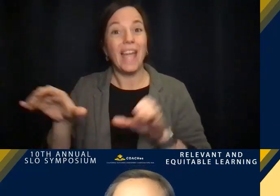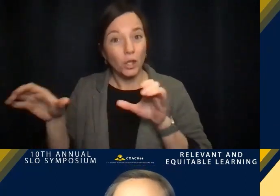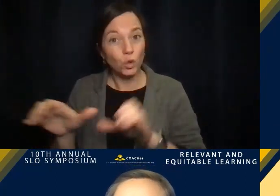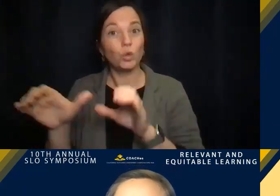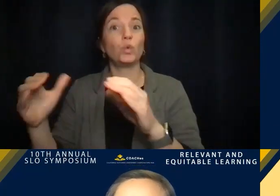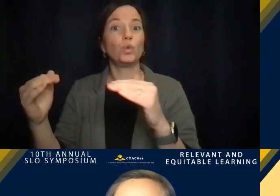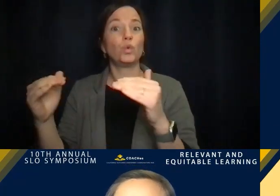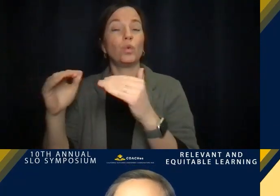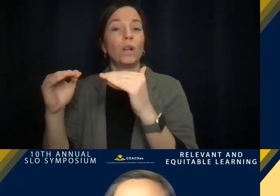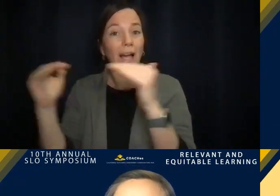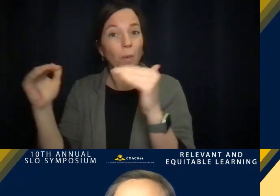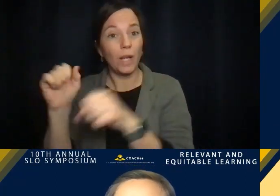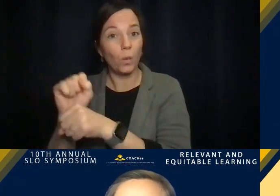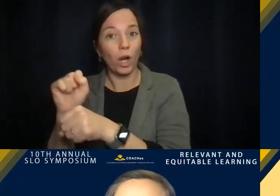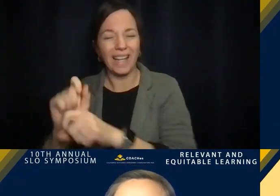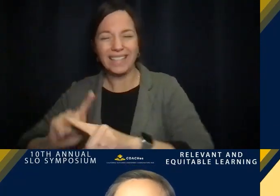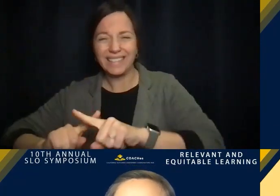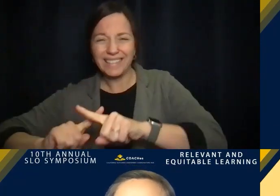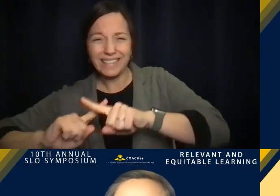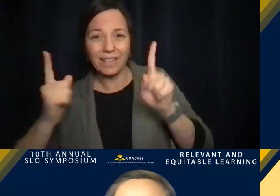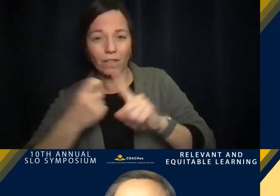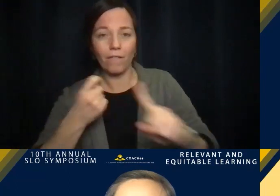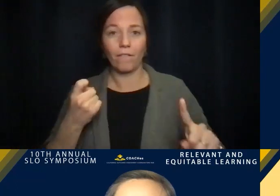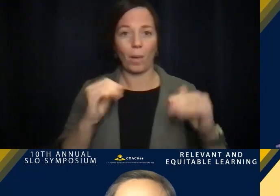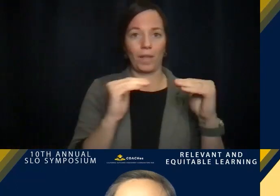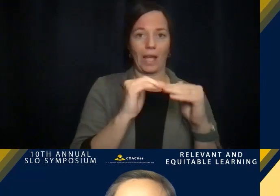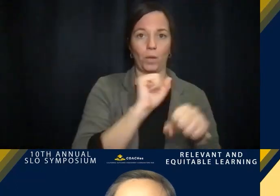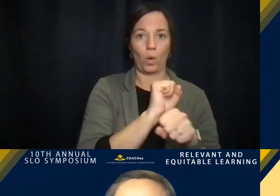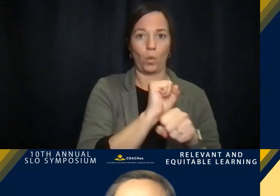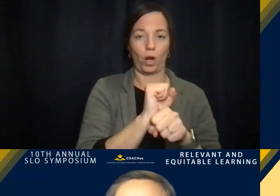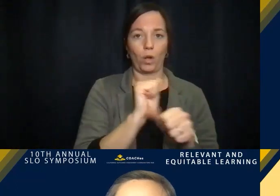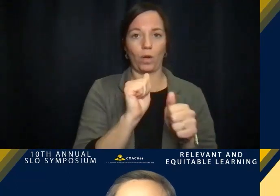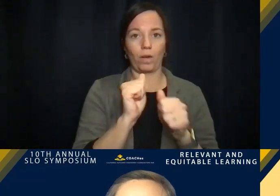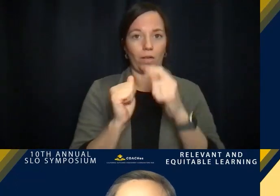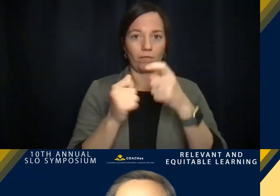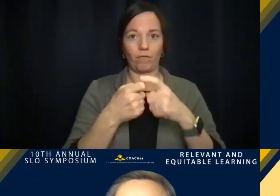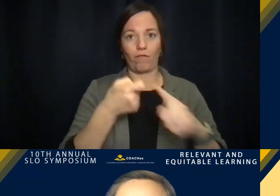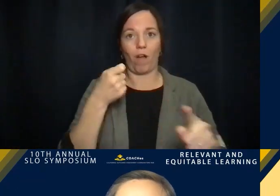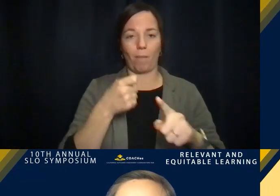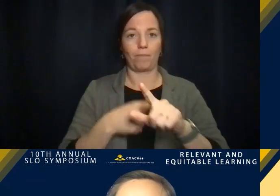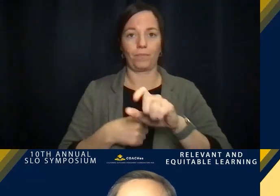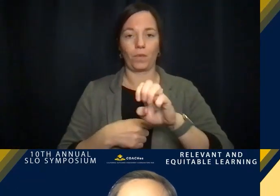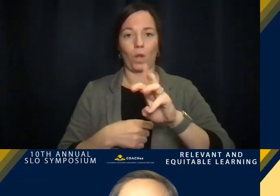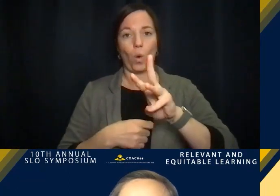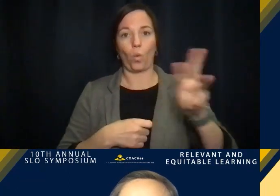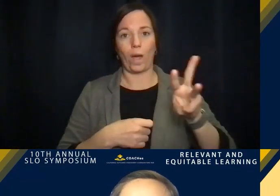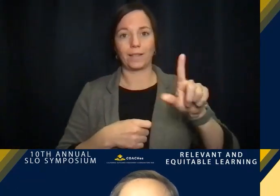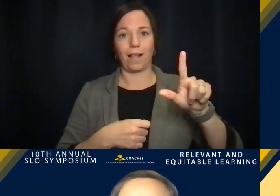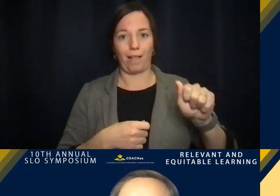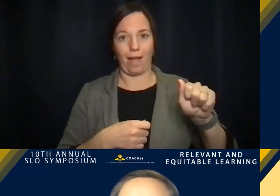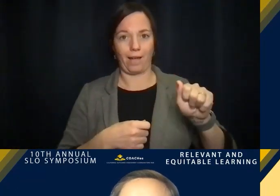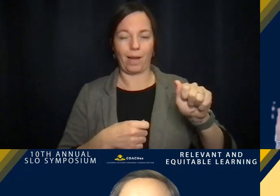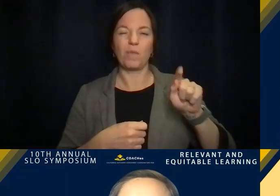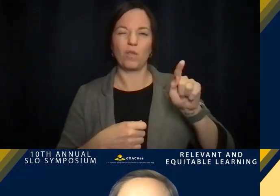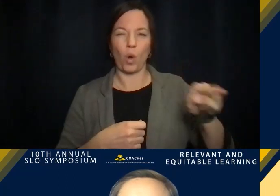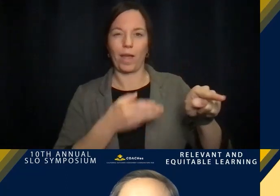different than the equity work that happens at, you know, West LA, which I'll be at West LA College the week before.